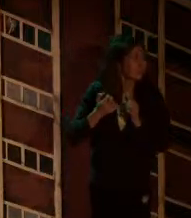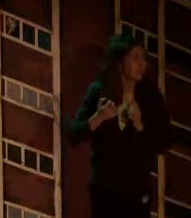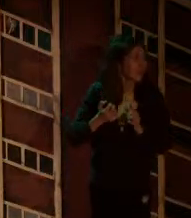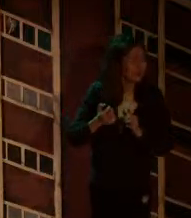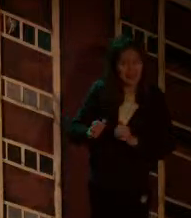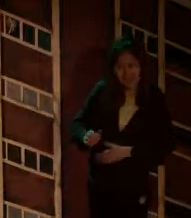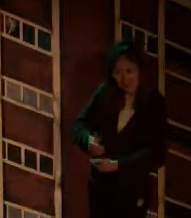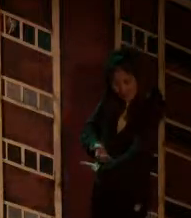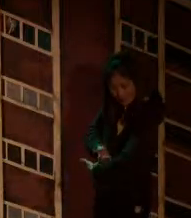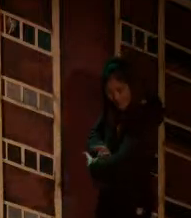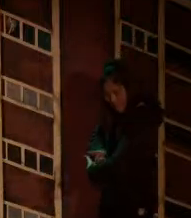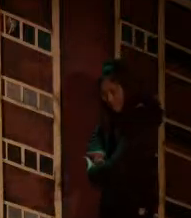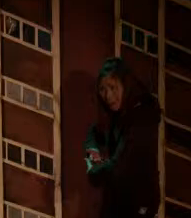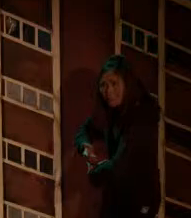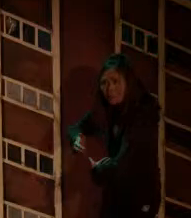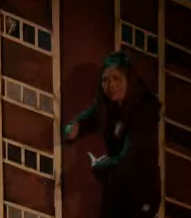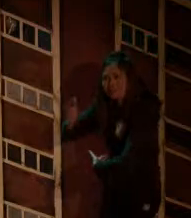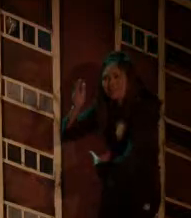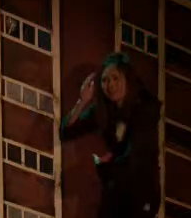Farewell.